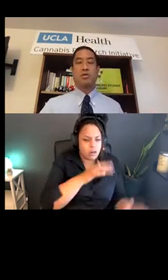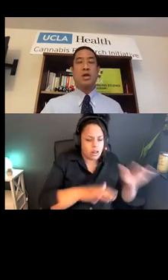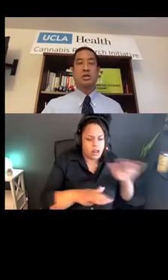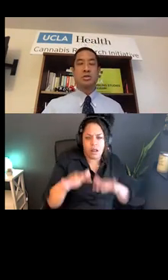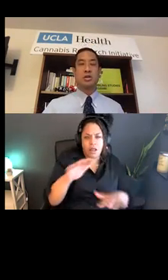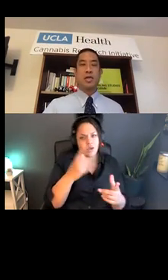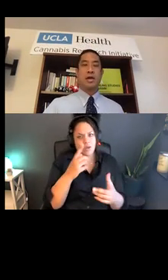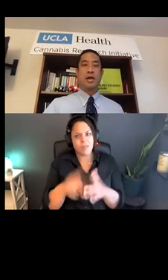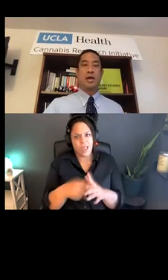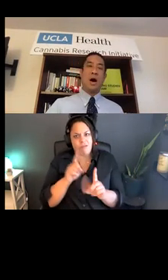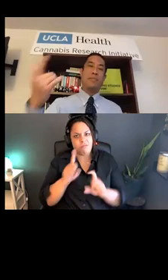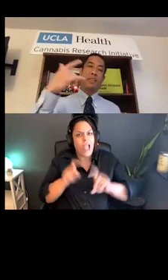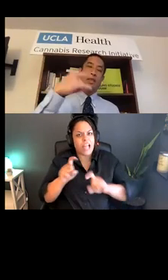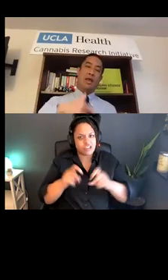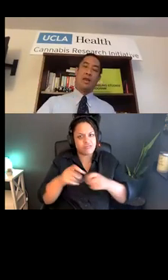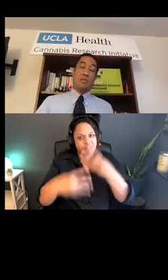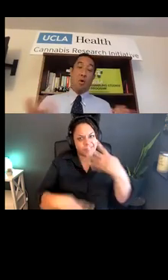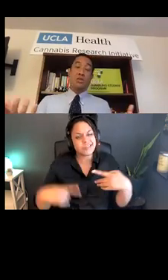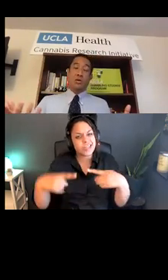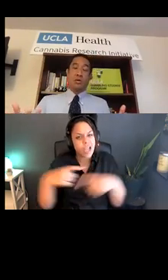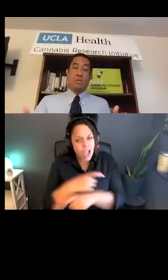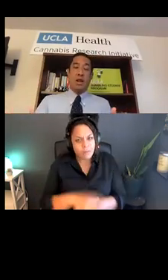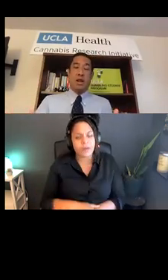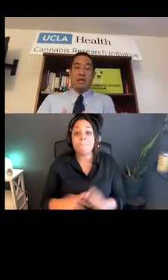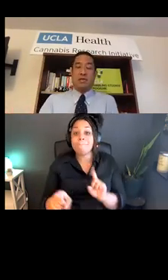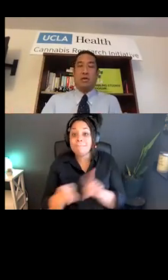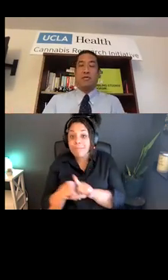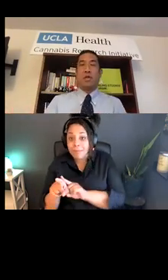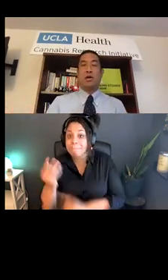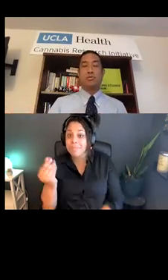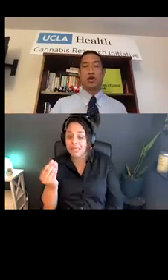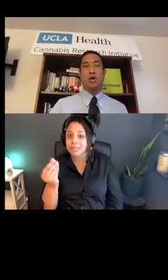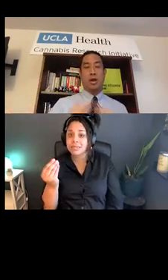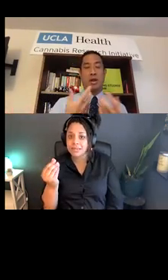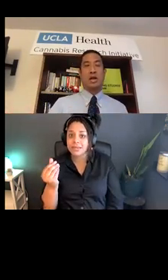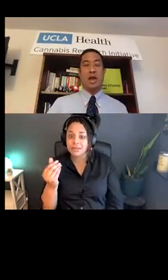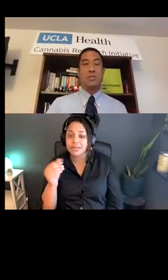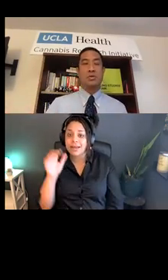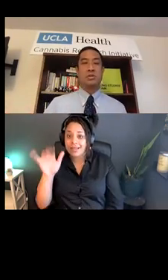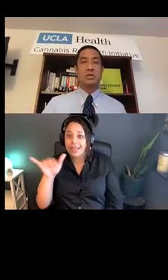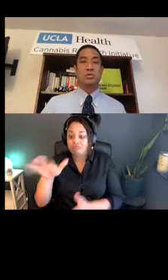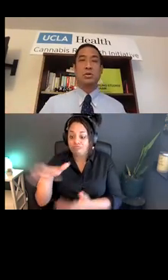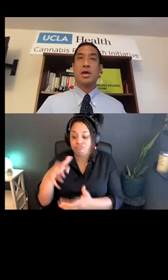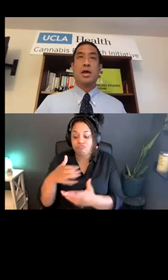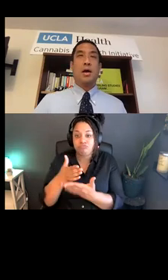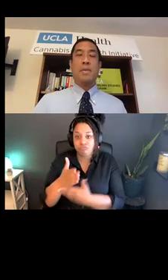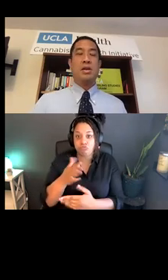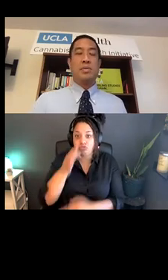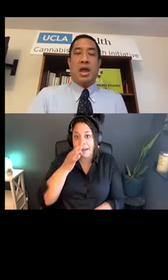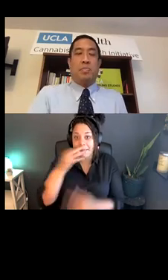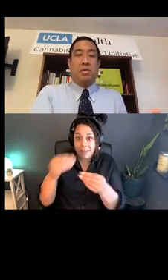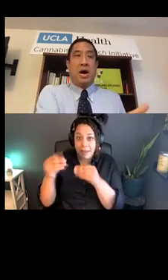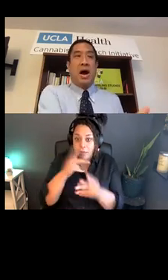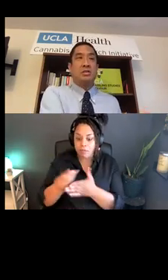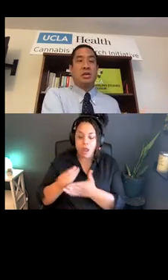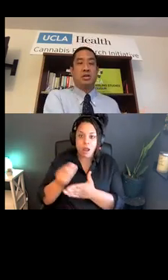it's a whole lot of questions. But, and even more so, the money, you know, that are generated inside cannabis dispensaries many times